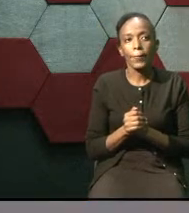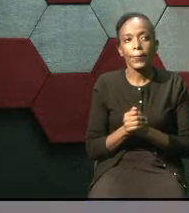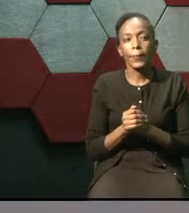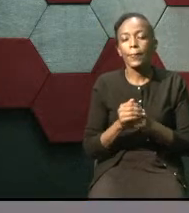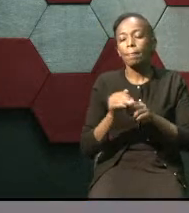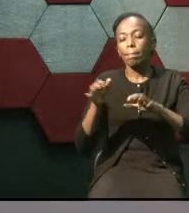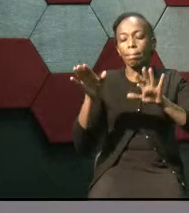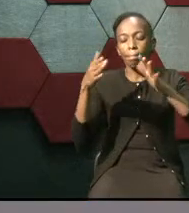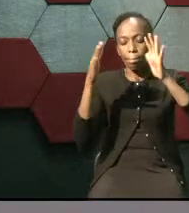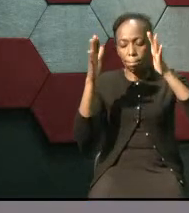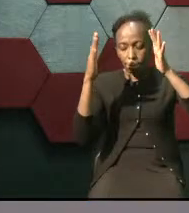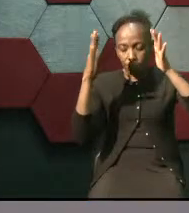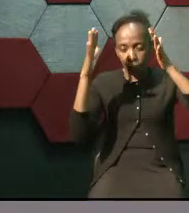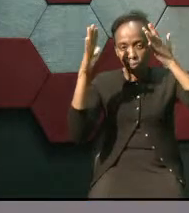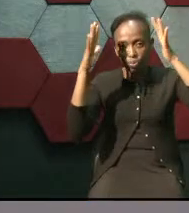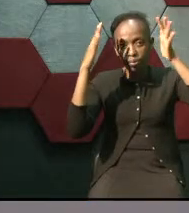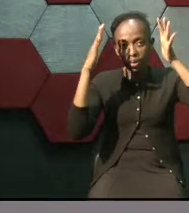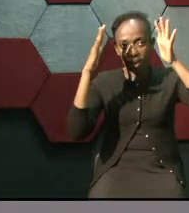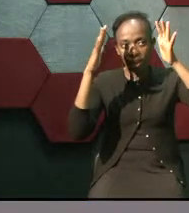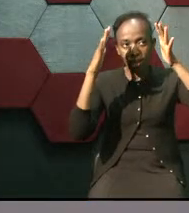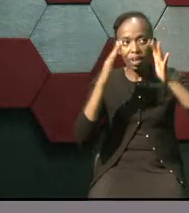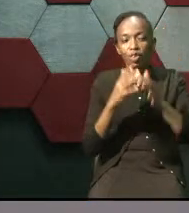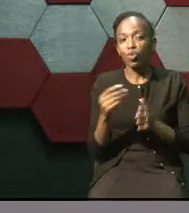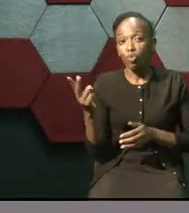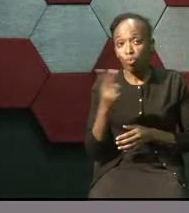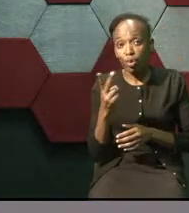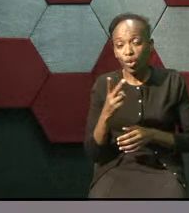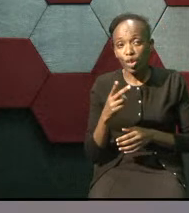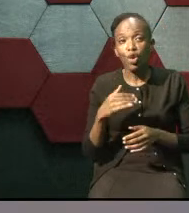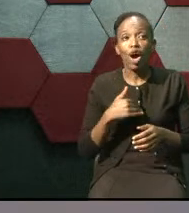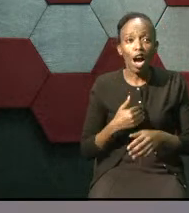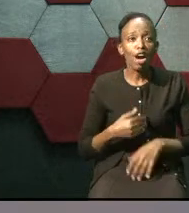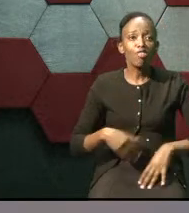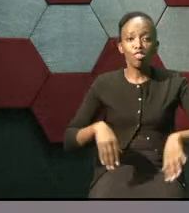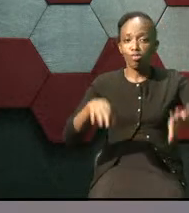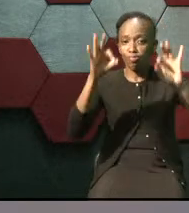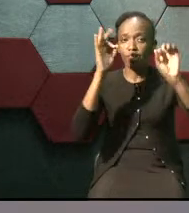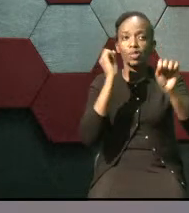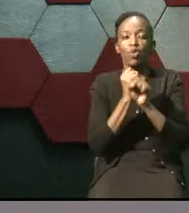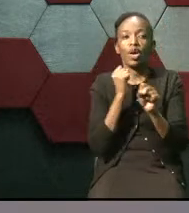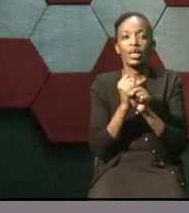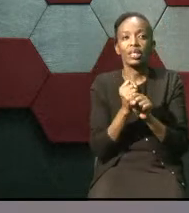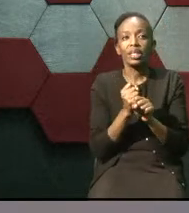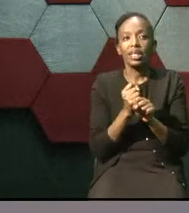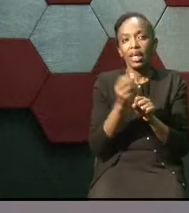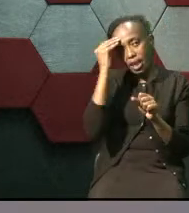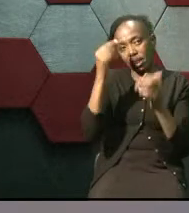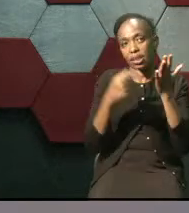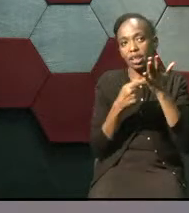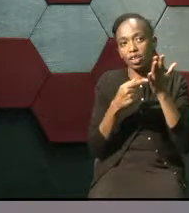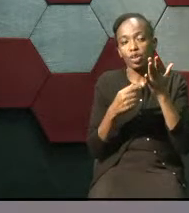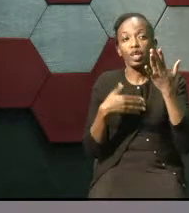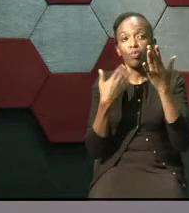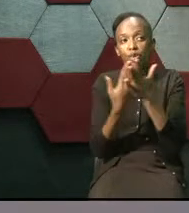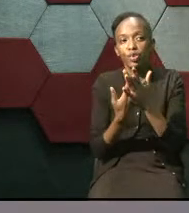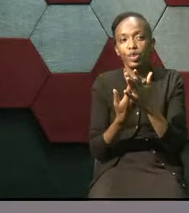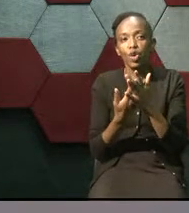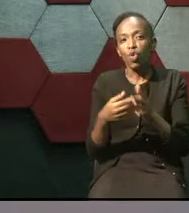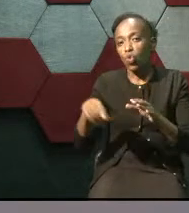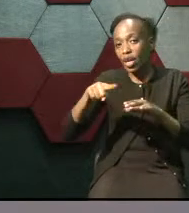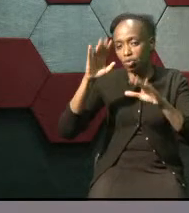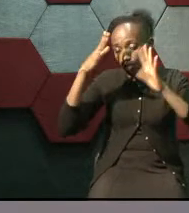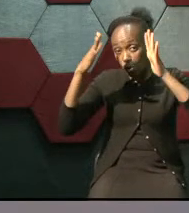The EduTech application. Louis, Tracy, fantastic stuff. EduTech application, EdTech award. We salute